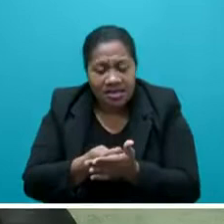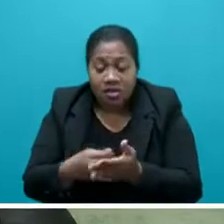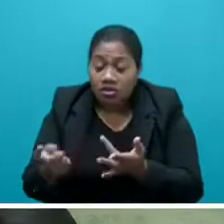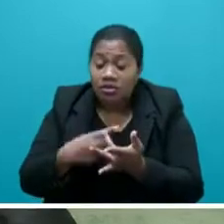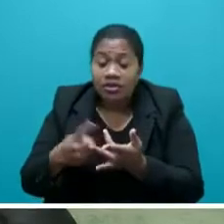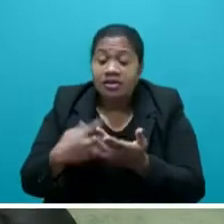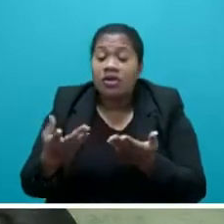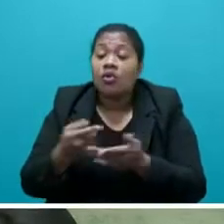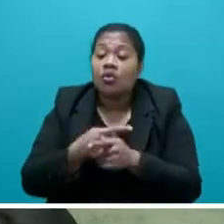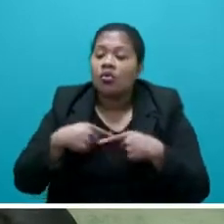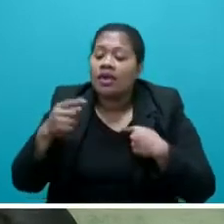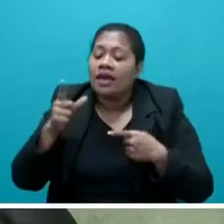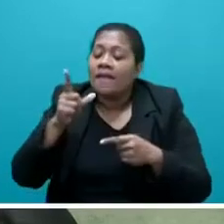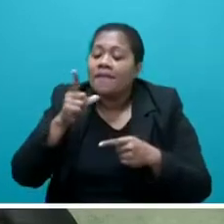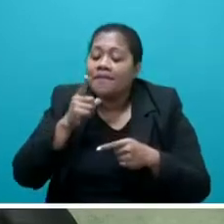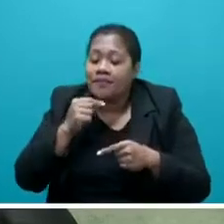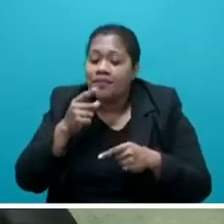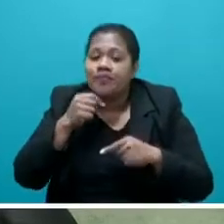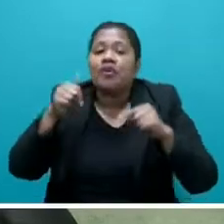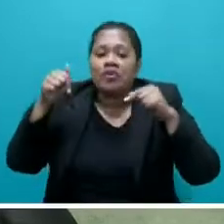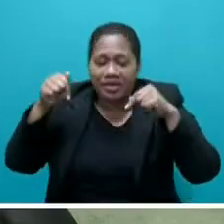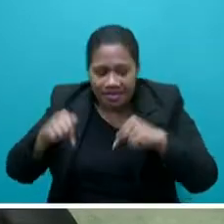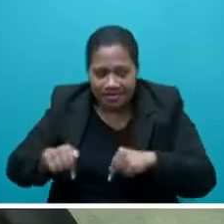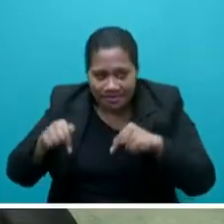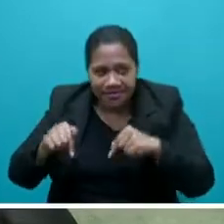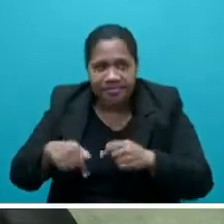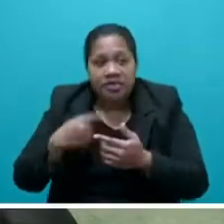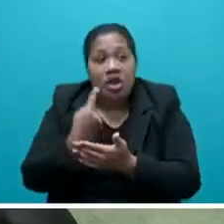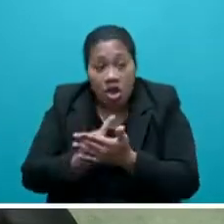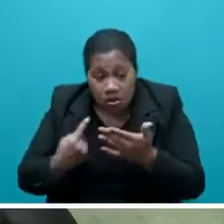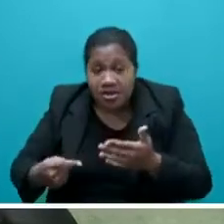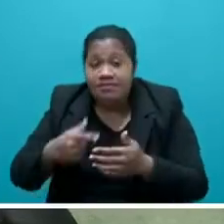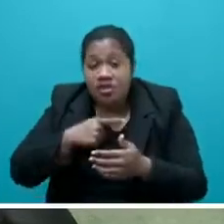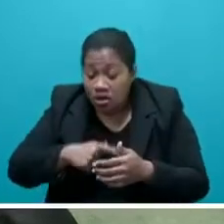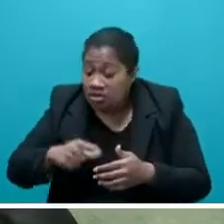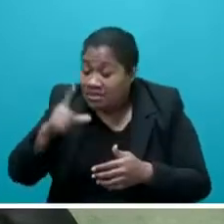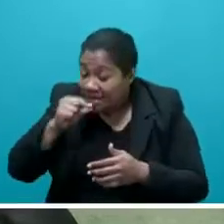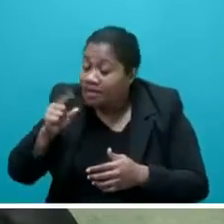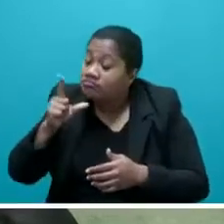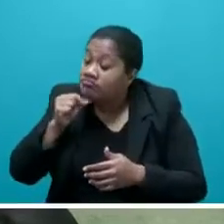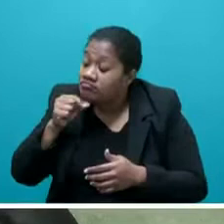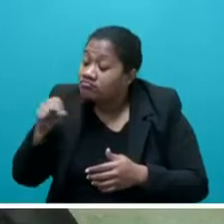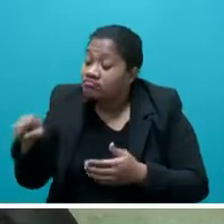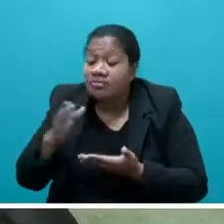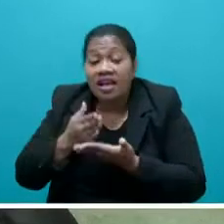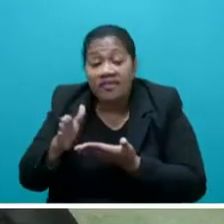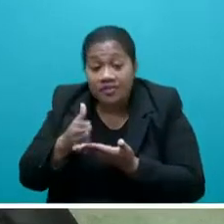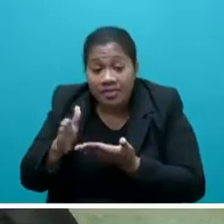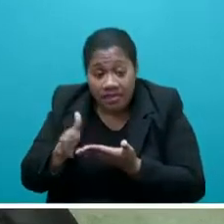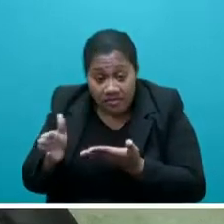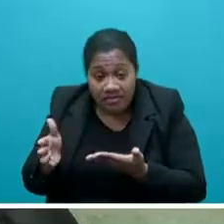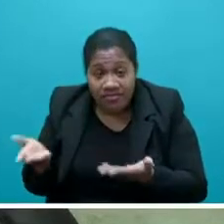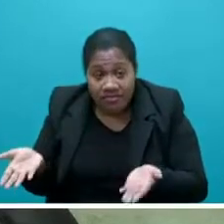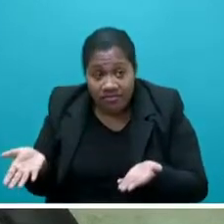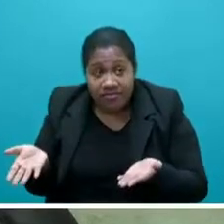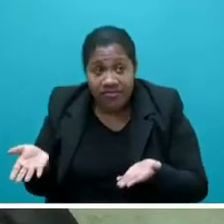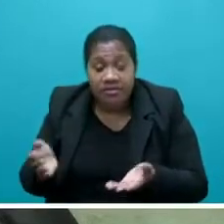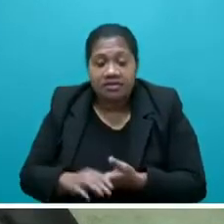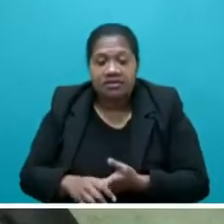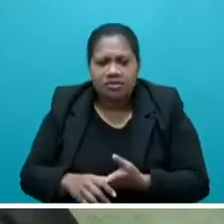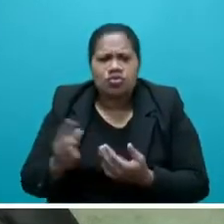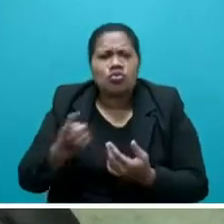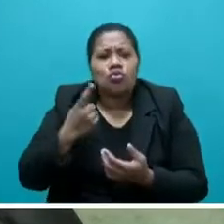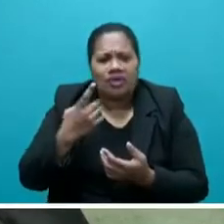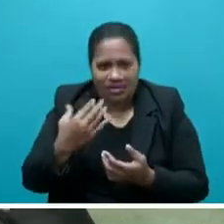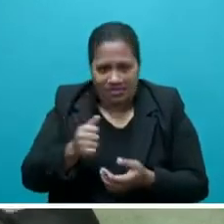are borrowing onshore only because we can borrow from FNPF. Anybody who has a sound basis or knowledge of economics would